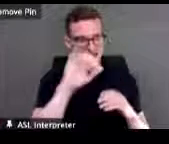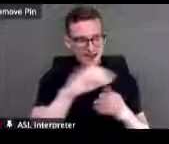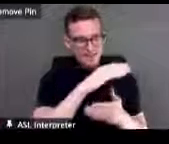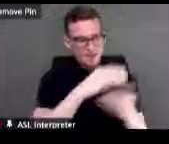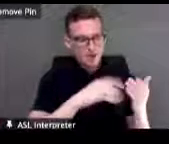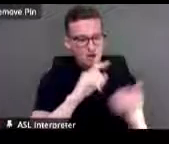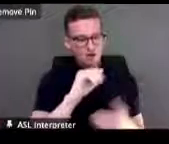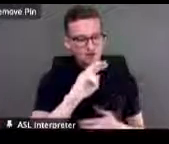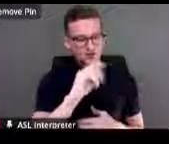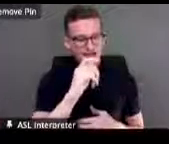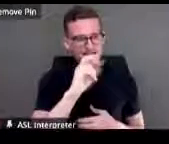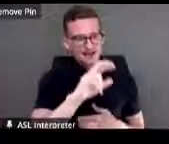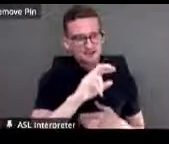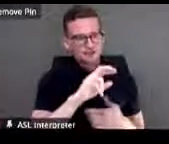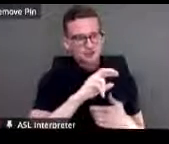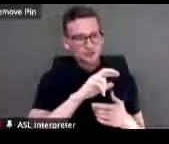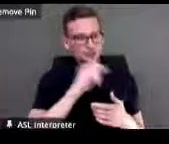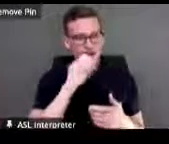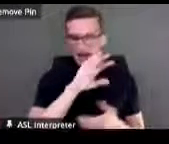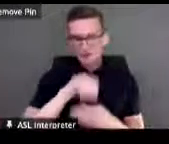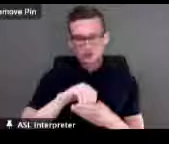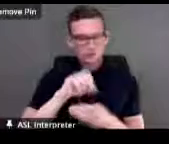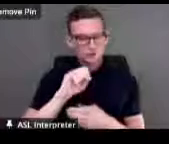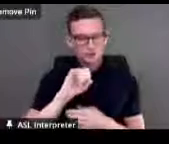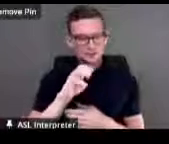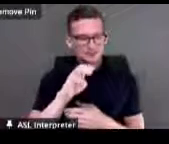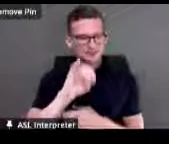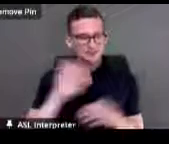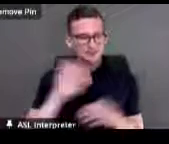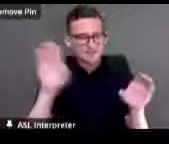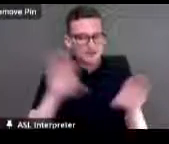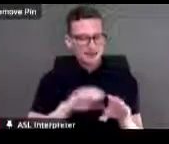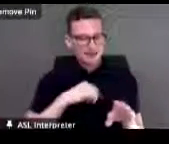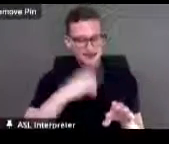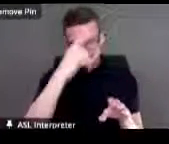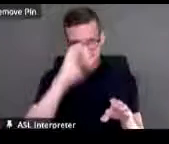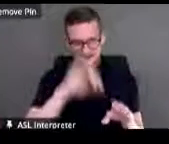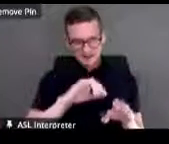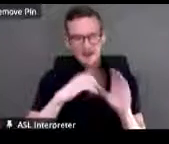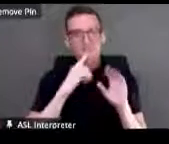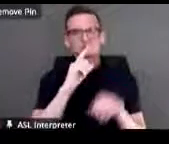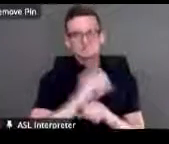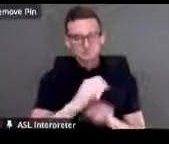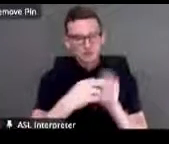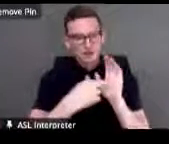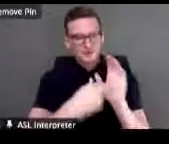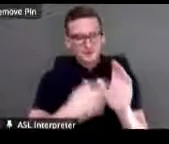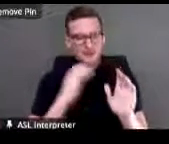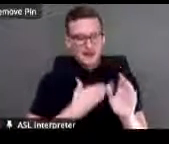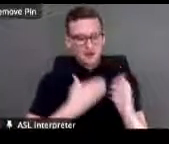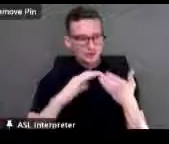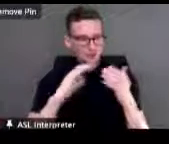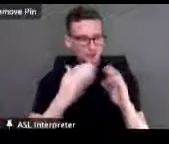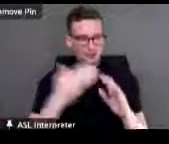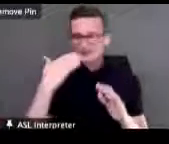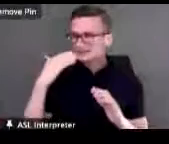then excluding Simi Valley. And I think that that'll be a true representation of our community. Thank you very much. No